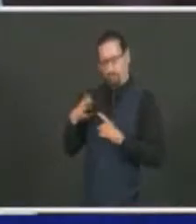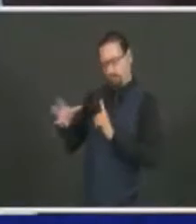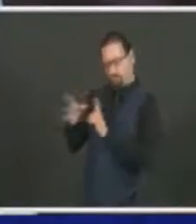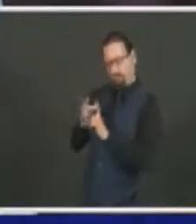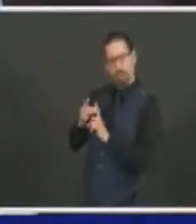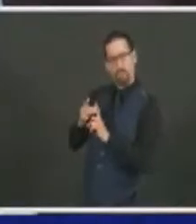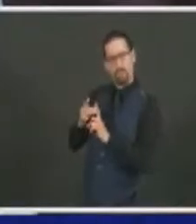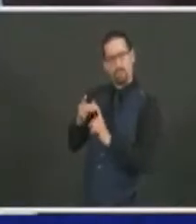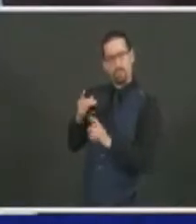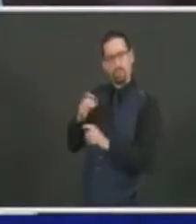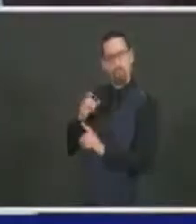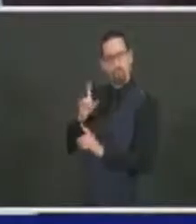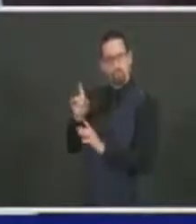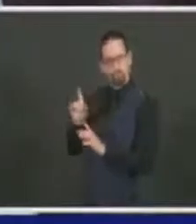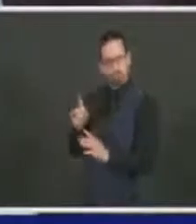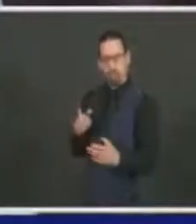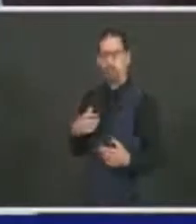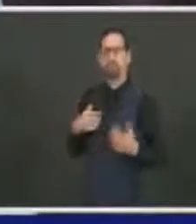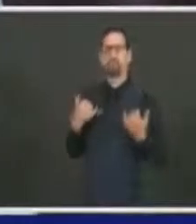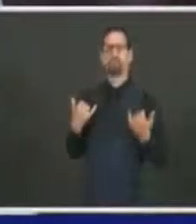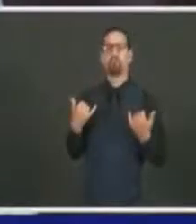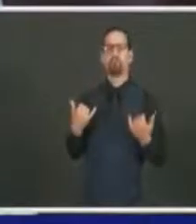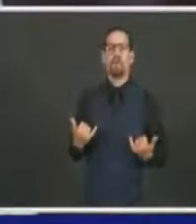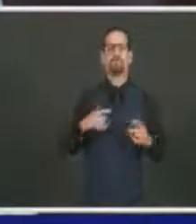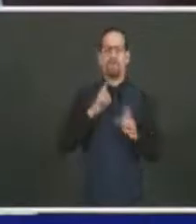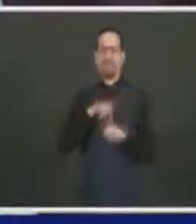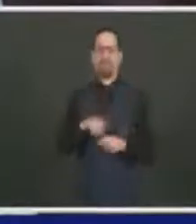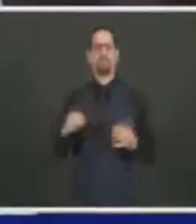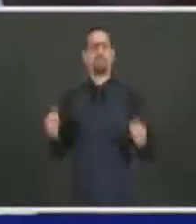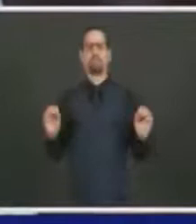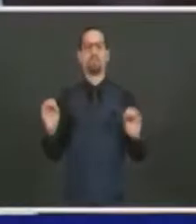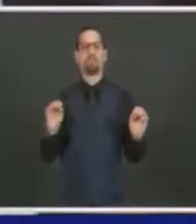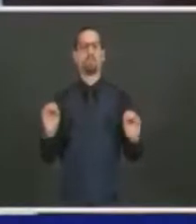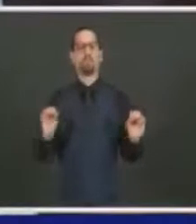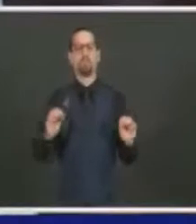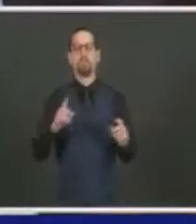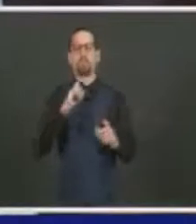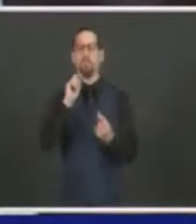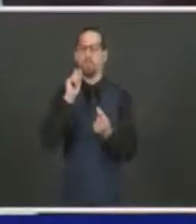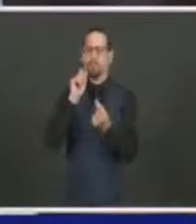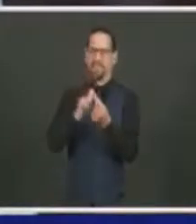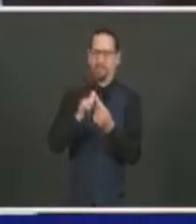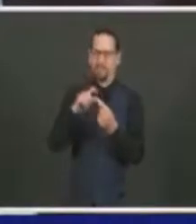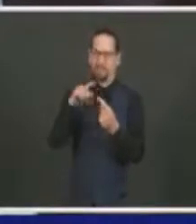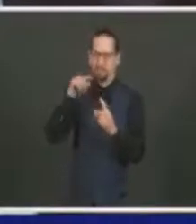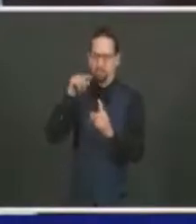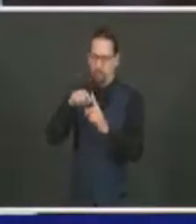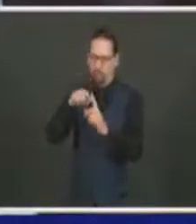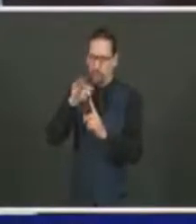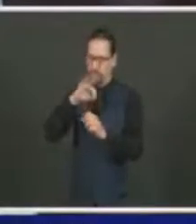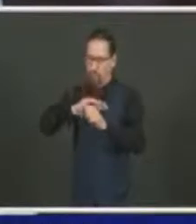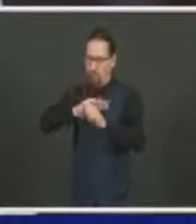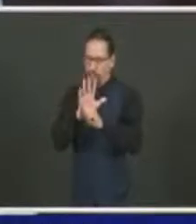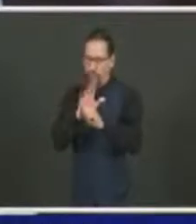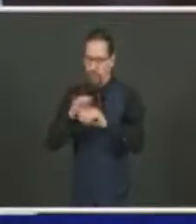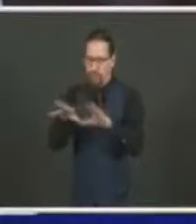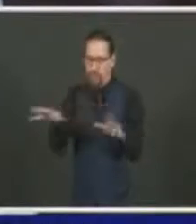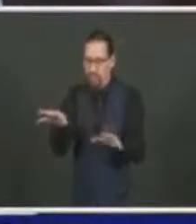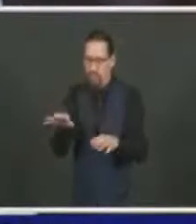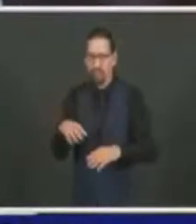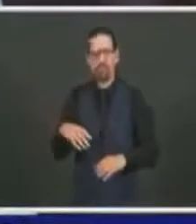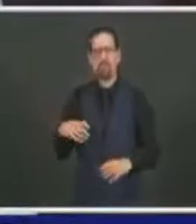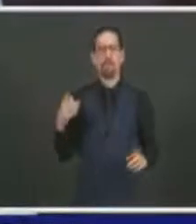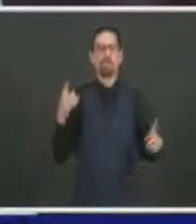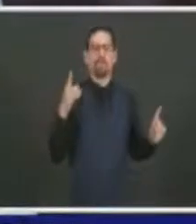right now, we have not specific to an outbreak of cases. And what about asymptomatic testing